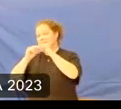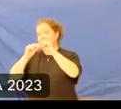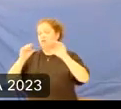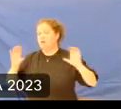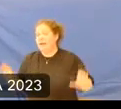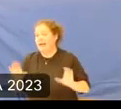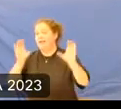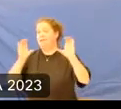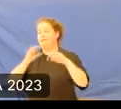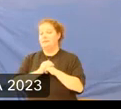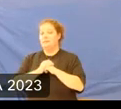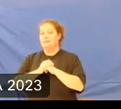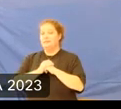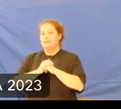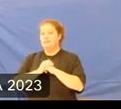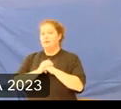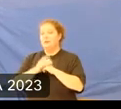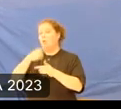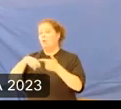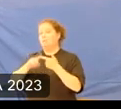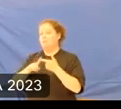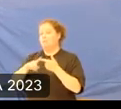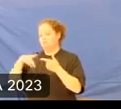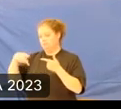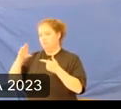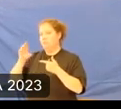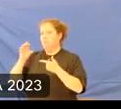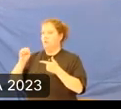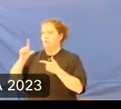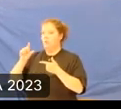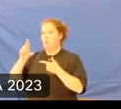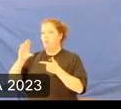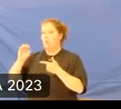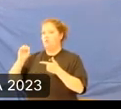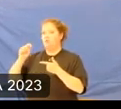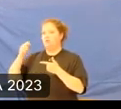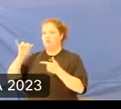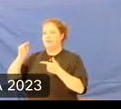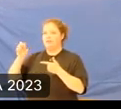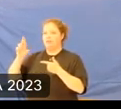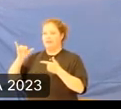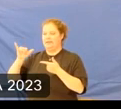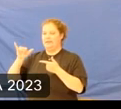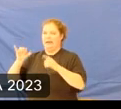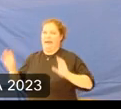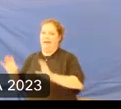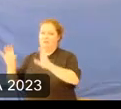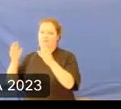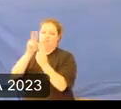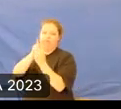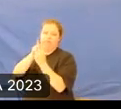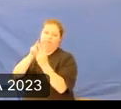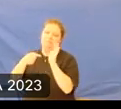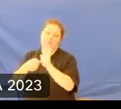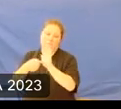and locutionary act. And of course, this can be multi-leveled.